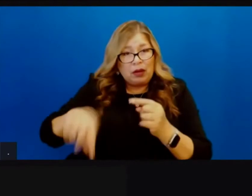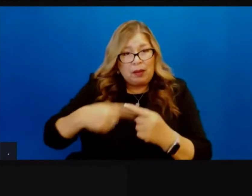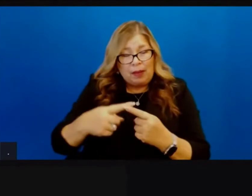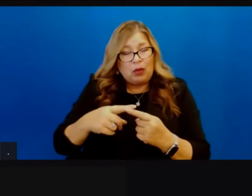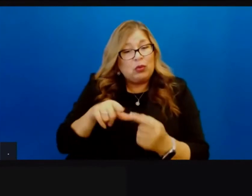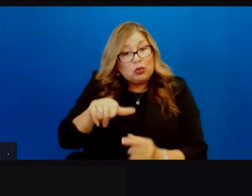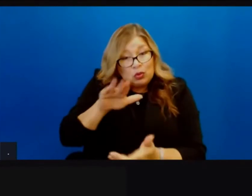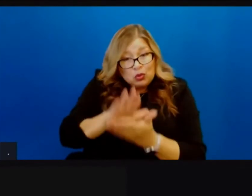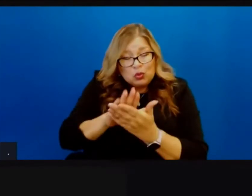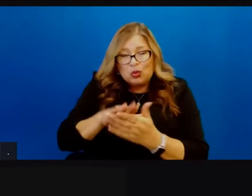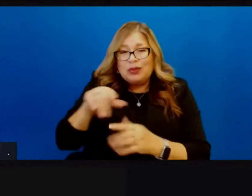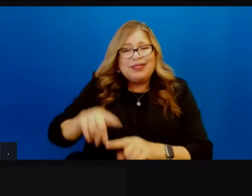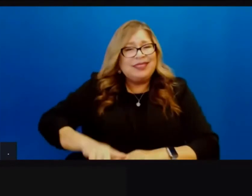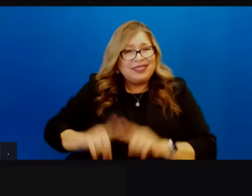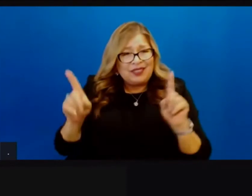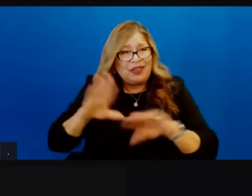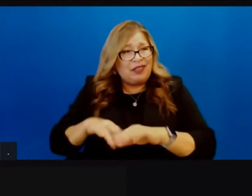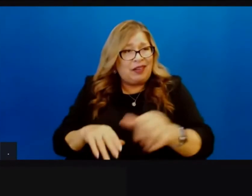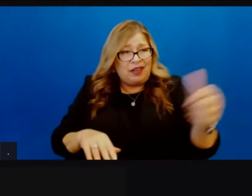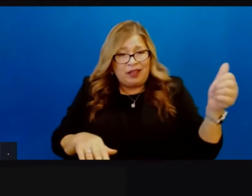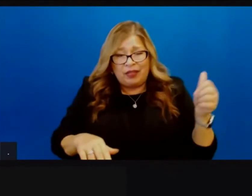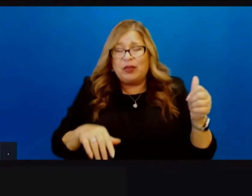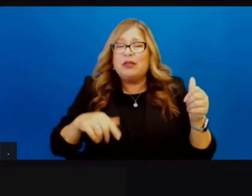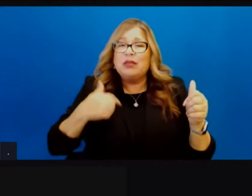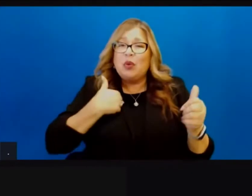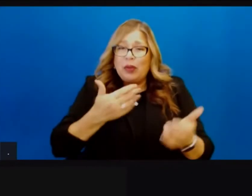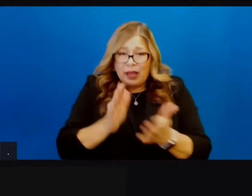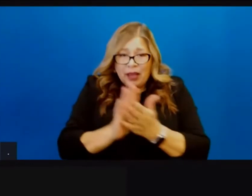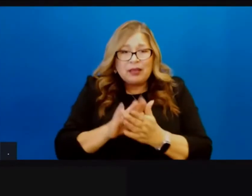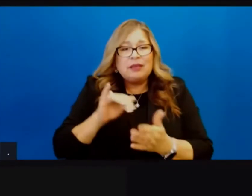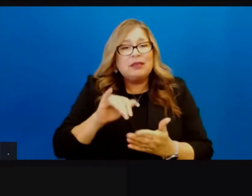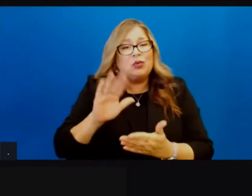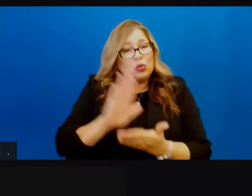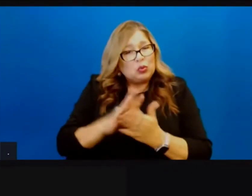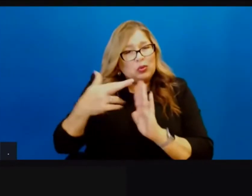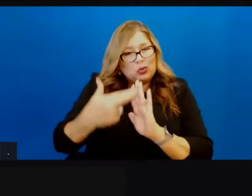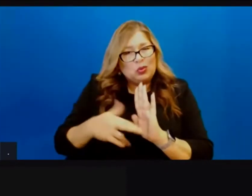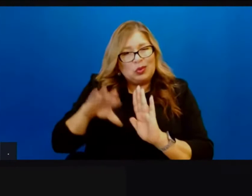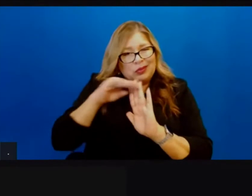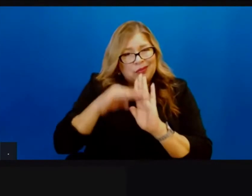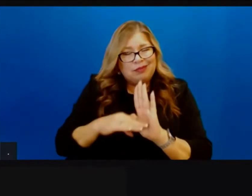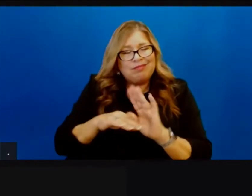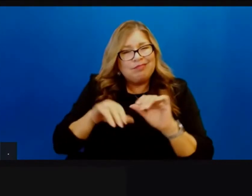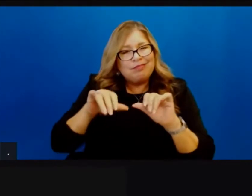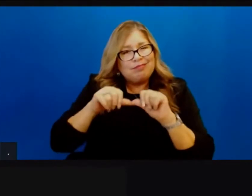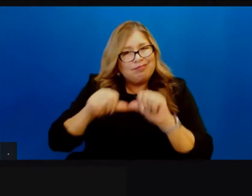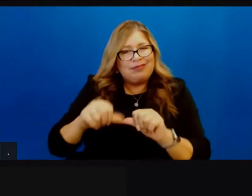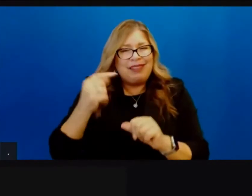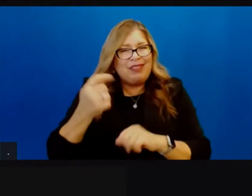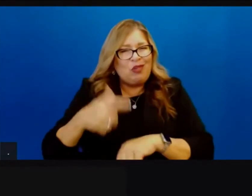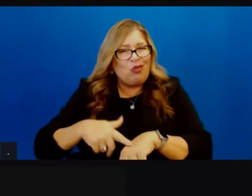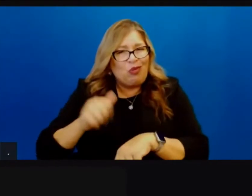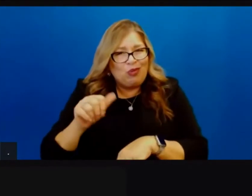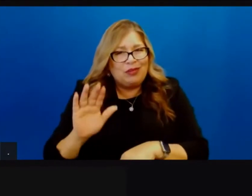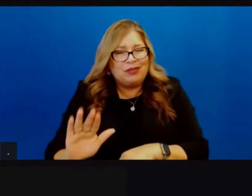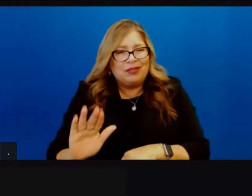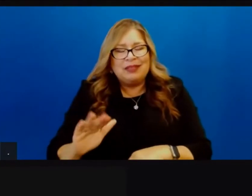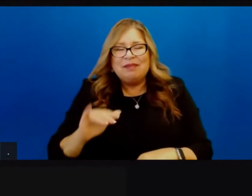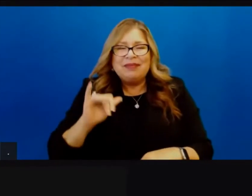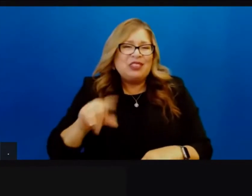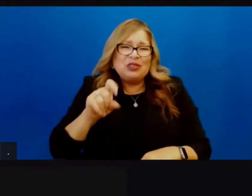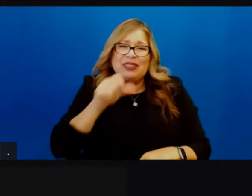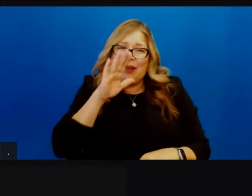and maintains for a short period more a difference, I think shouldn't be surprising, and I hope is something, and I'm happy